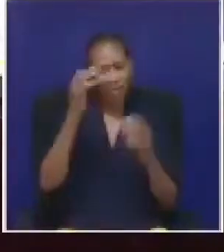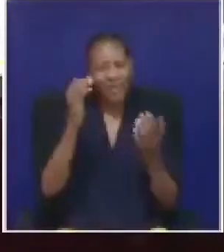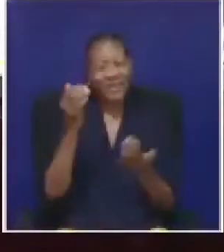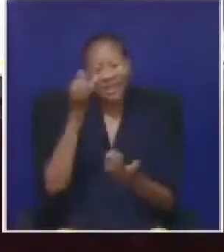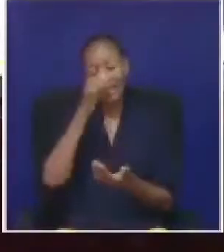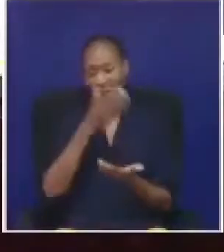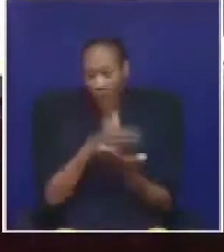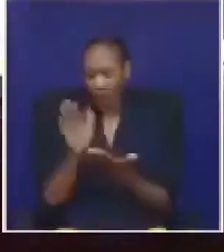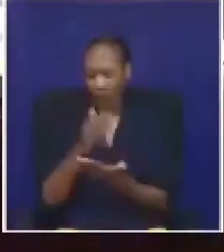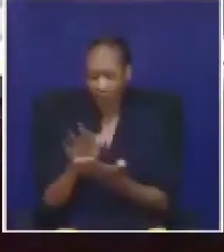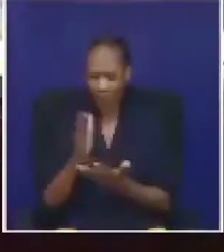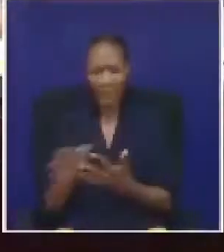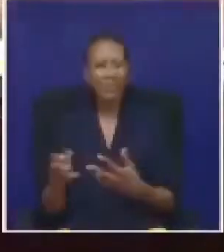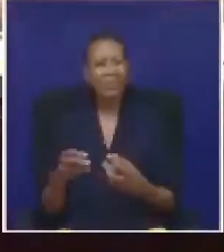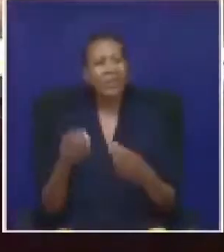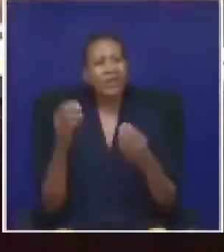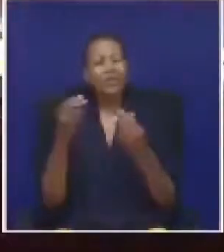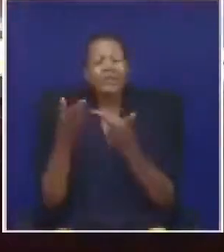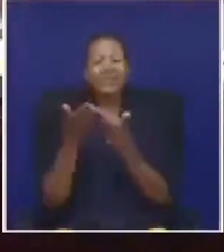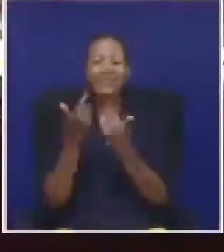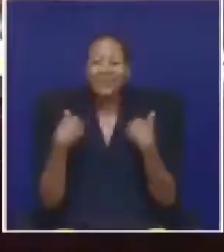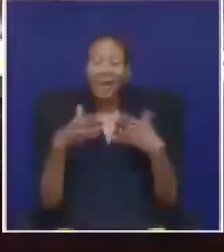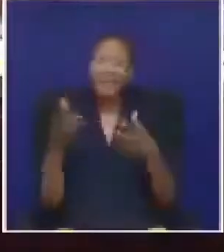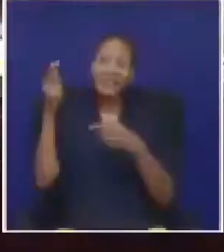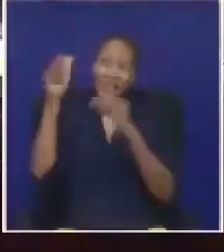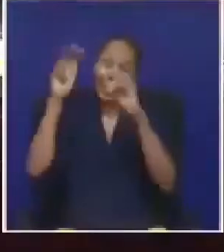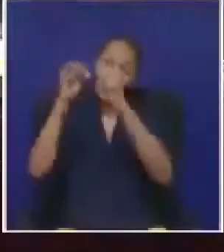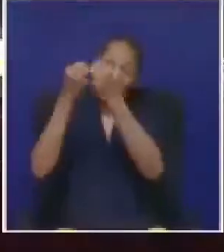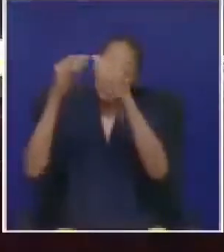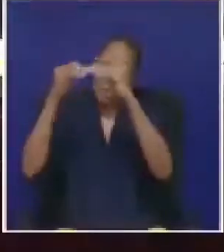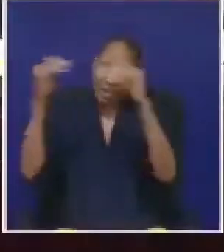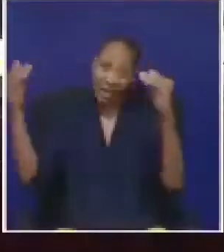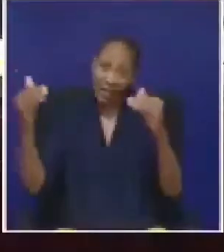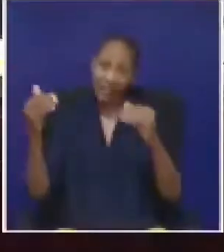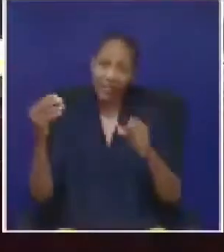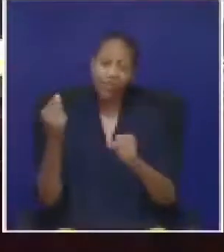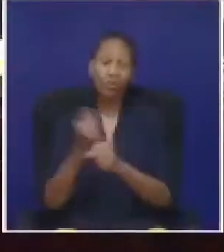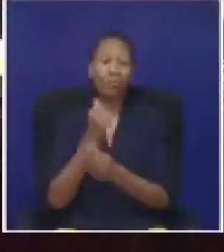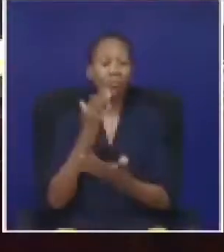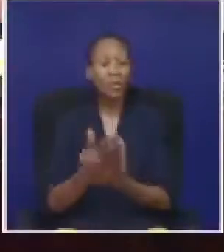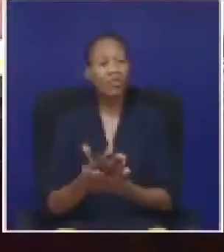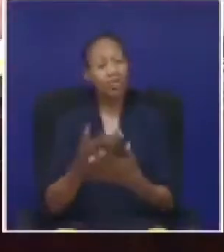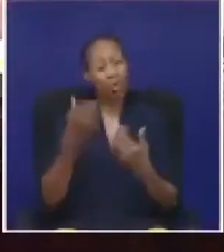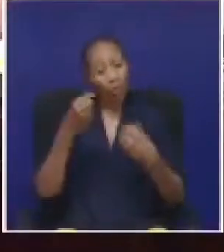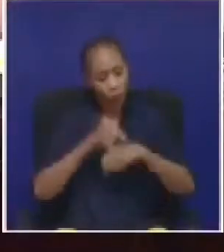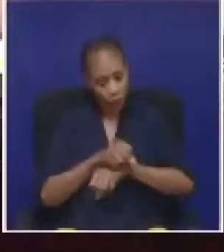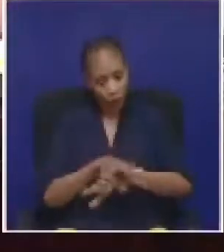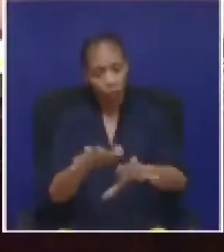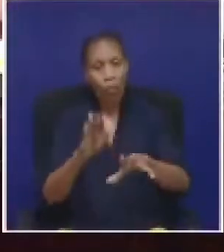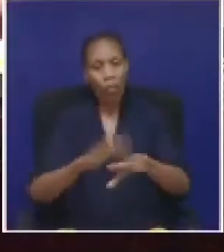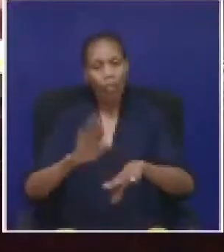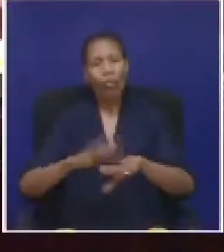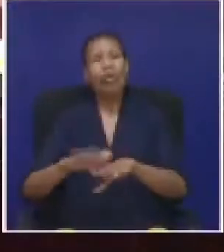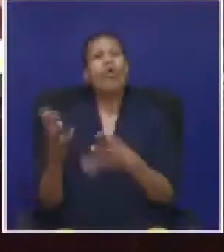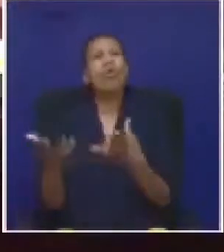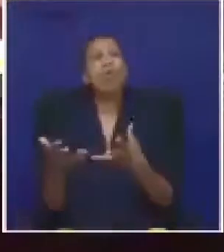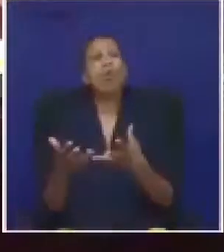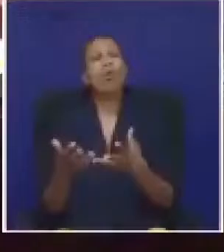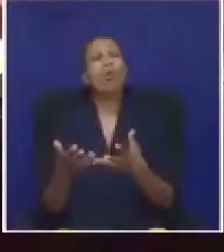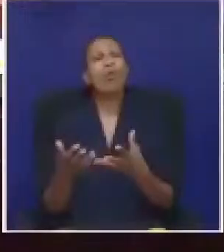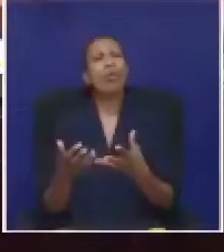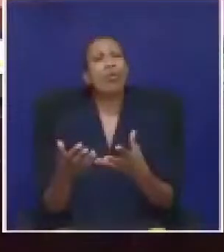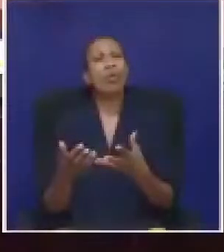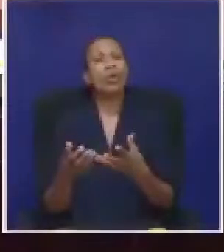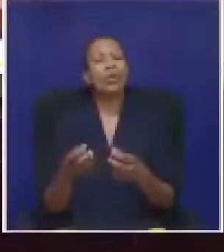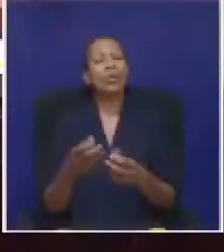security taken at a national level to strengthen the coordination amongst law enforcement, intelligence and border agencies to dismantle